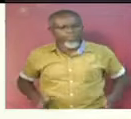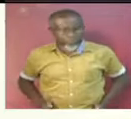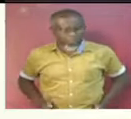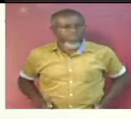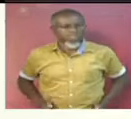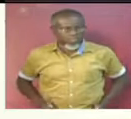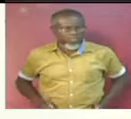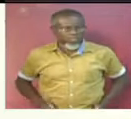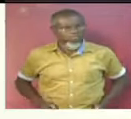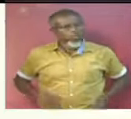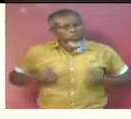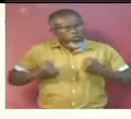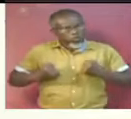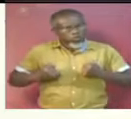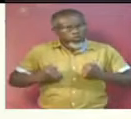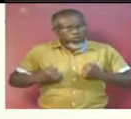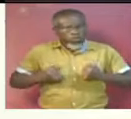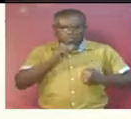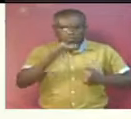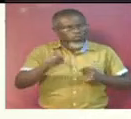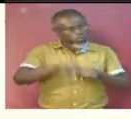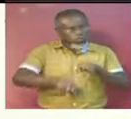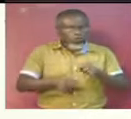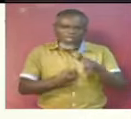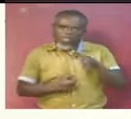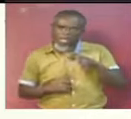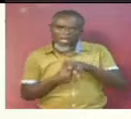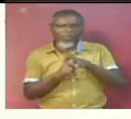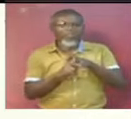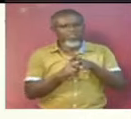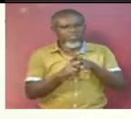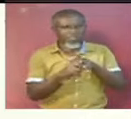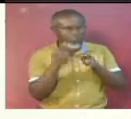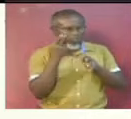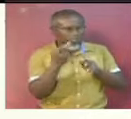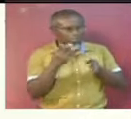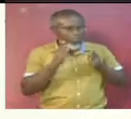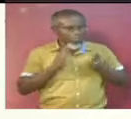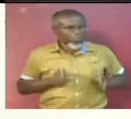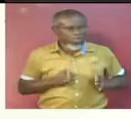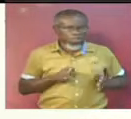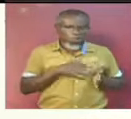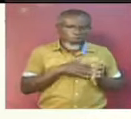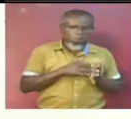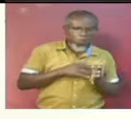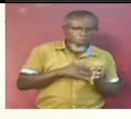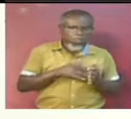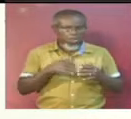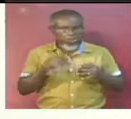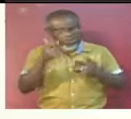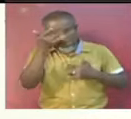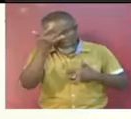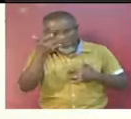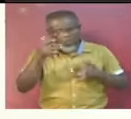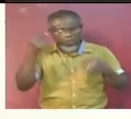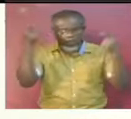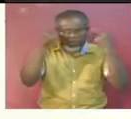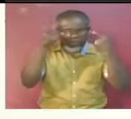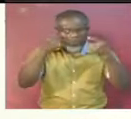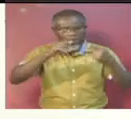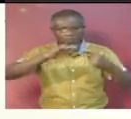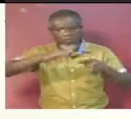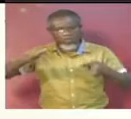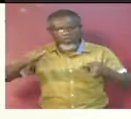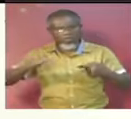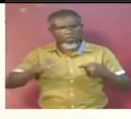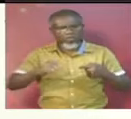of unwellness within your system, but it is working, and it is not a reason to doubt the efficacy